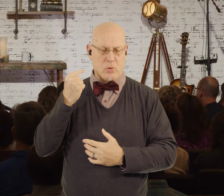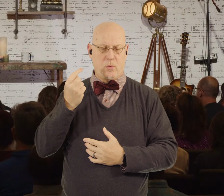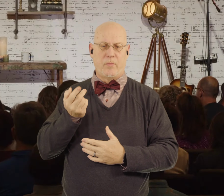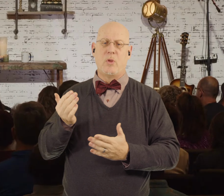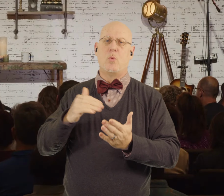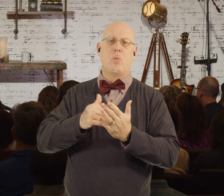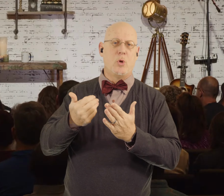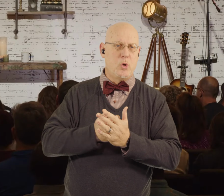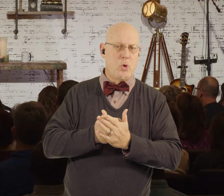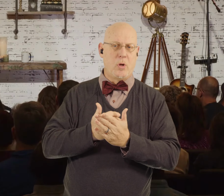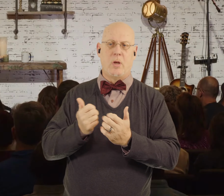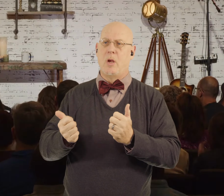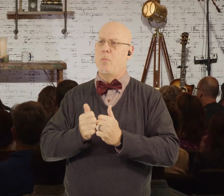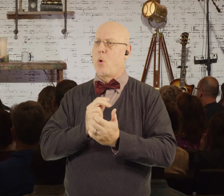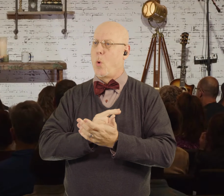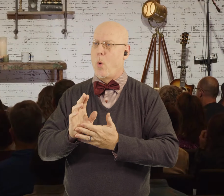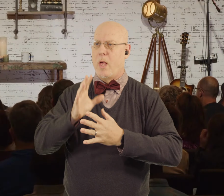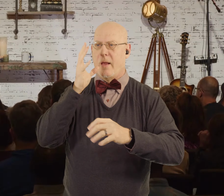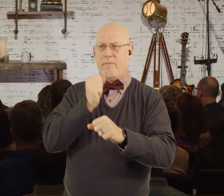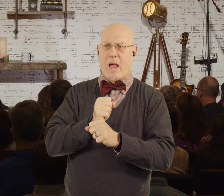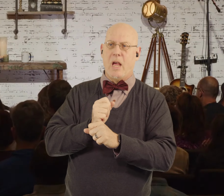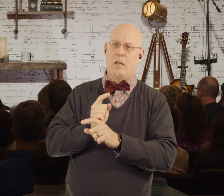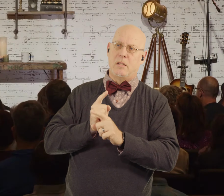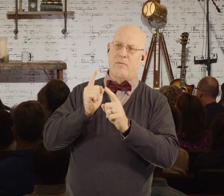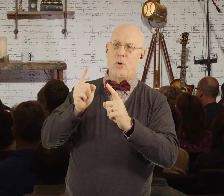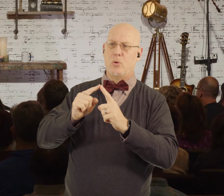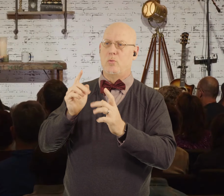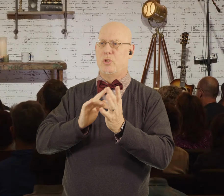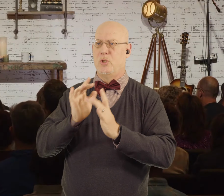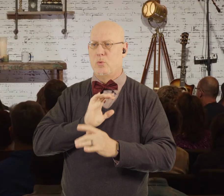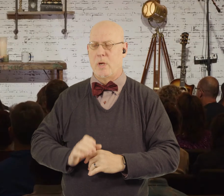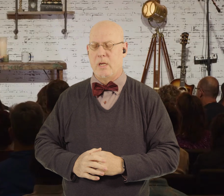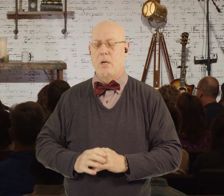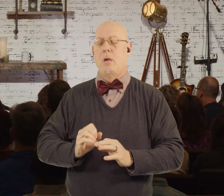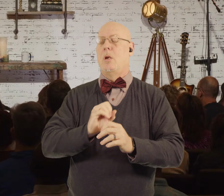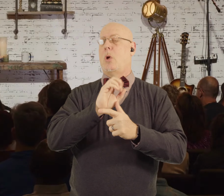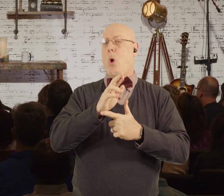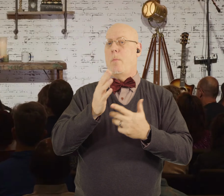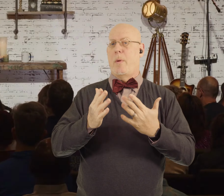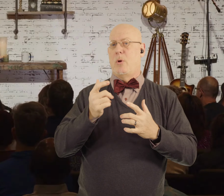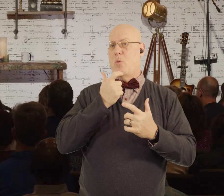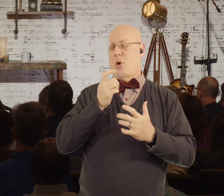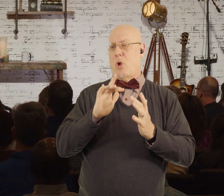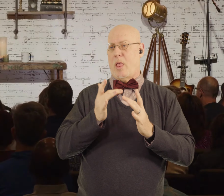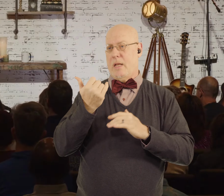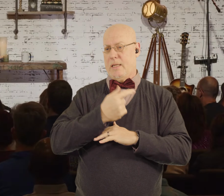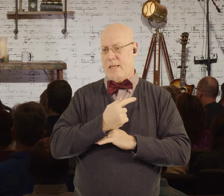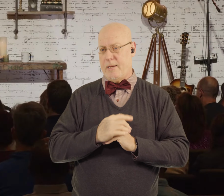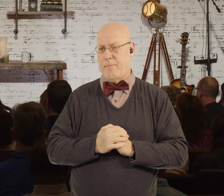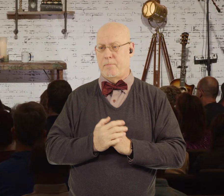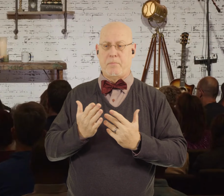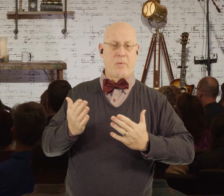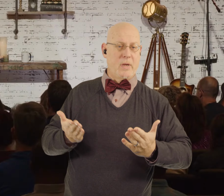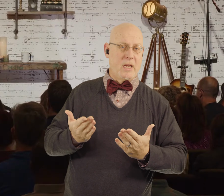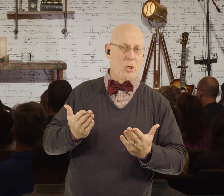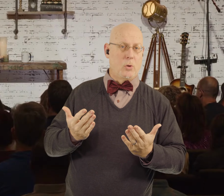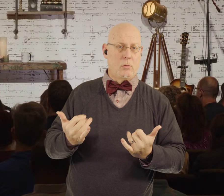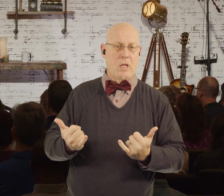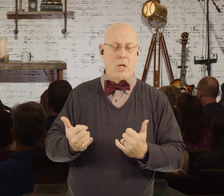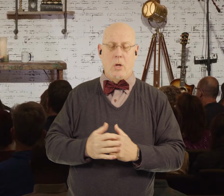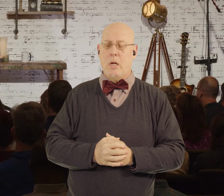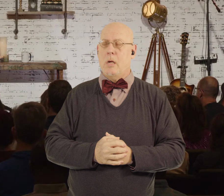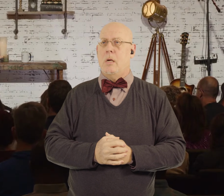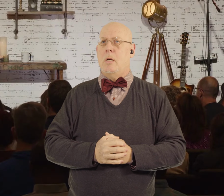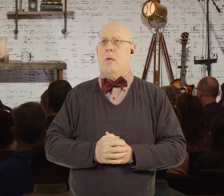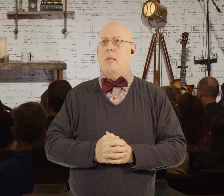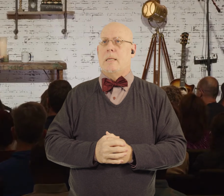ago. To be renewed in our most holy faith and our devotion to Christ Jesus. Or maybe you're watching online today,